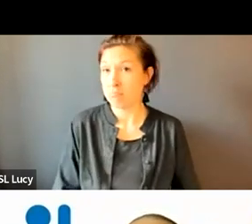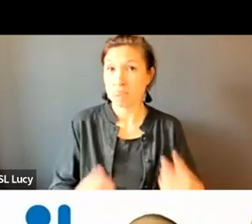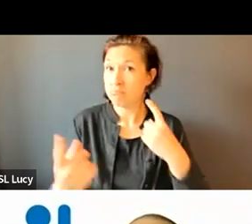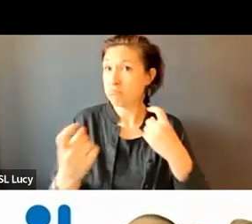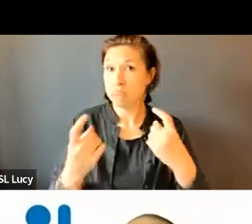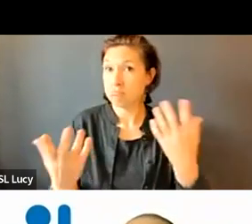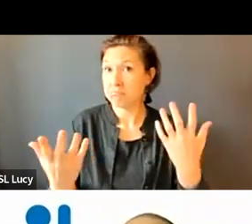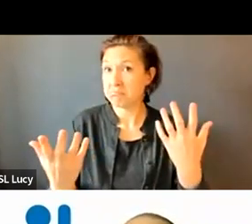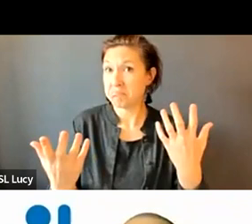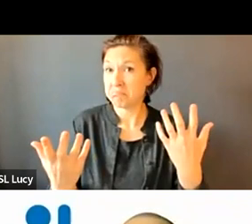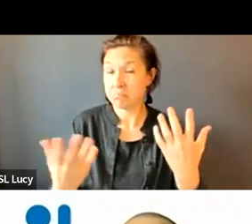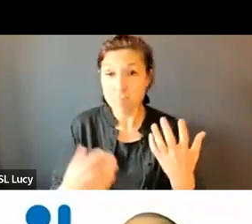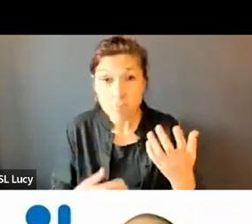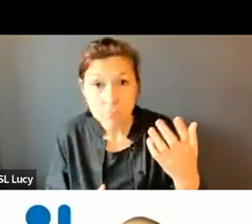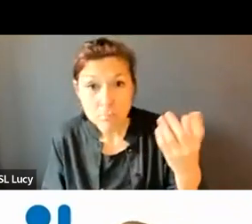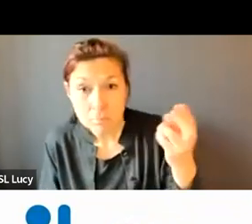Dr alkins